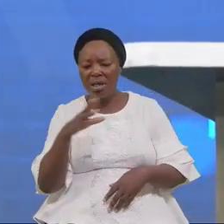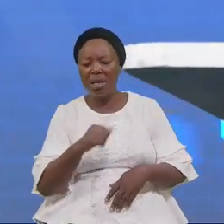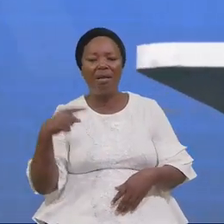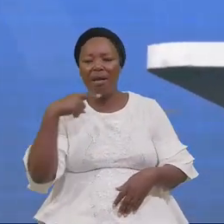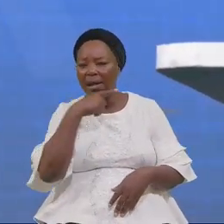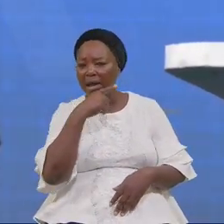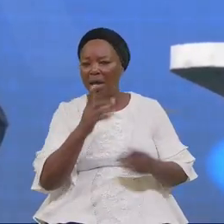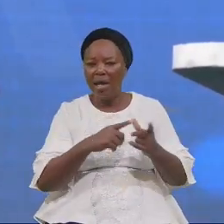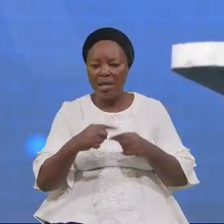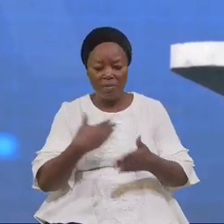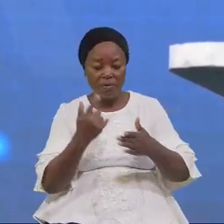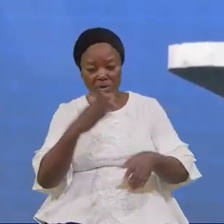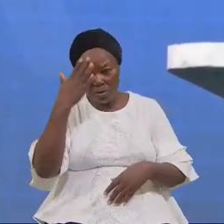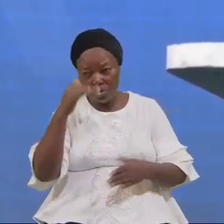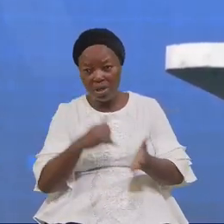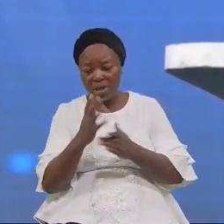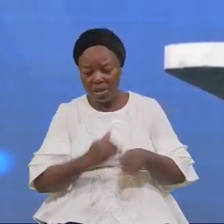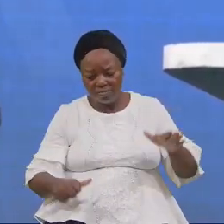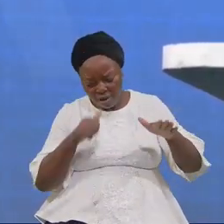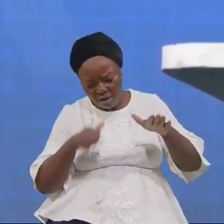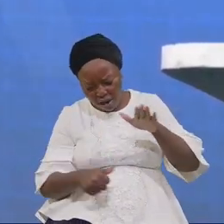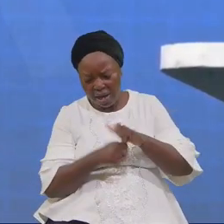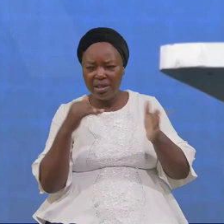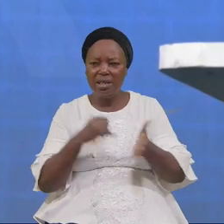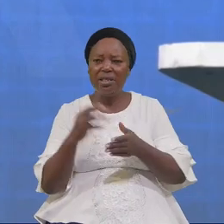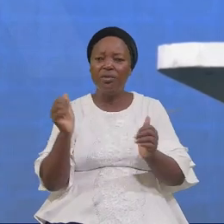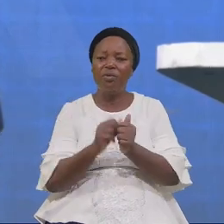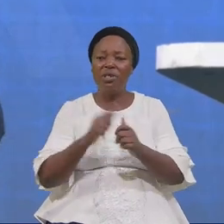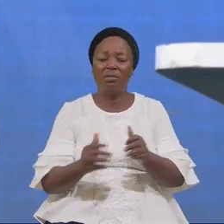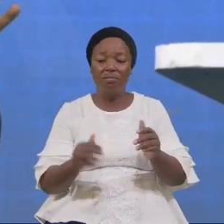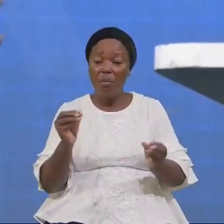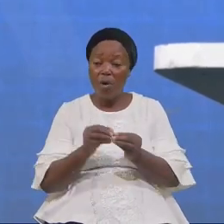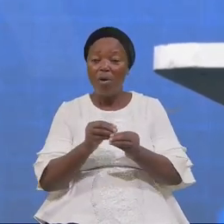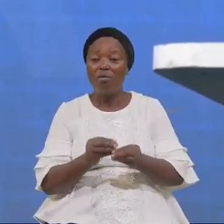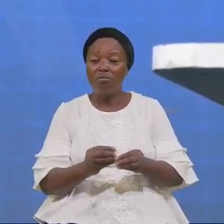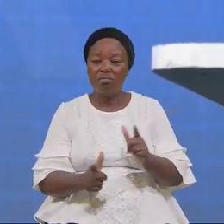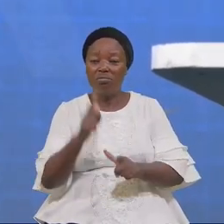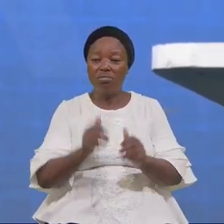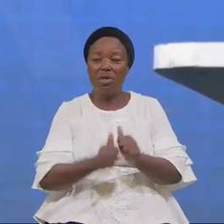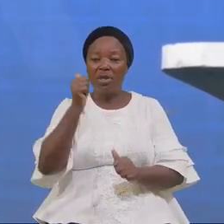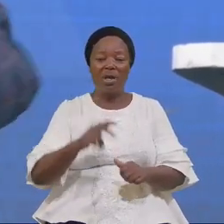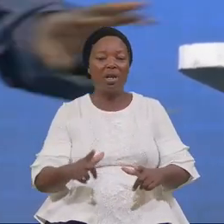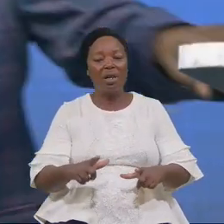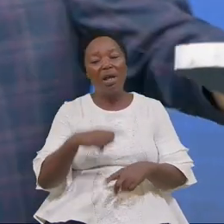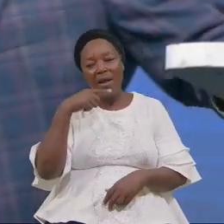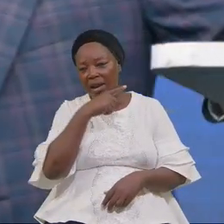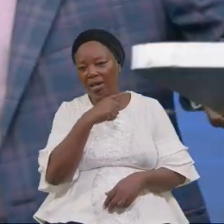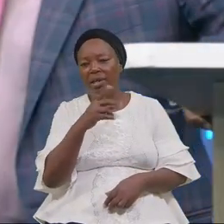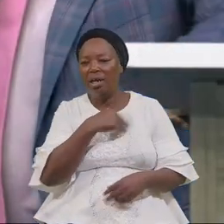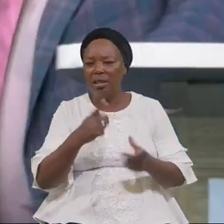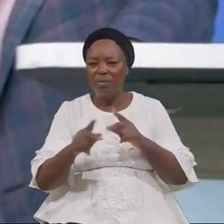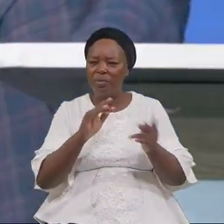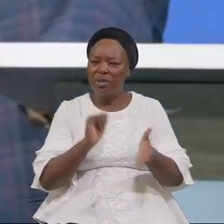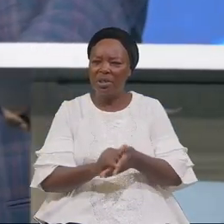and before you know it, they cover it with a bigger lie, a wider lie. The people that